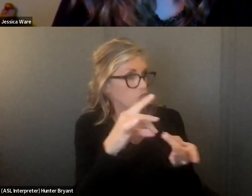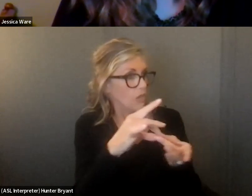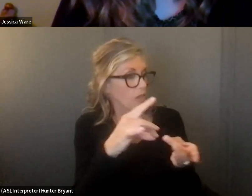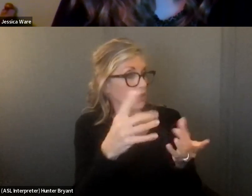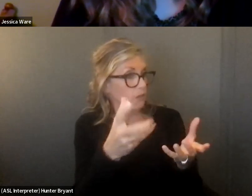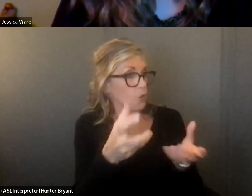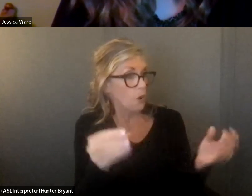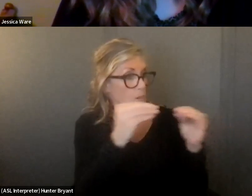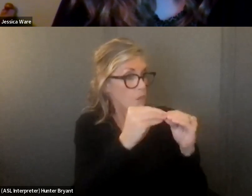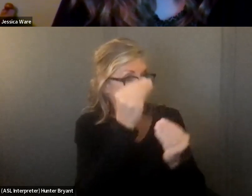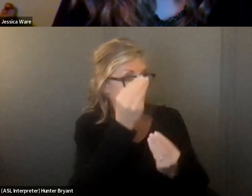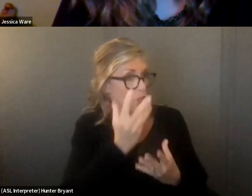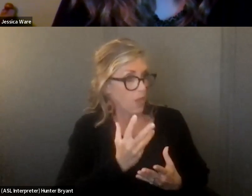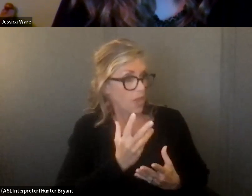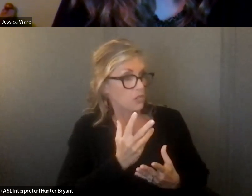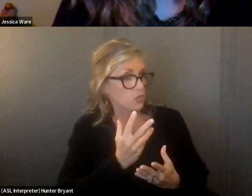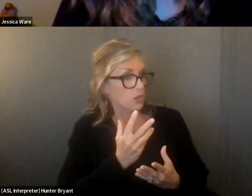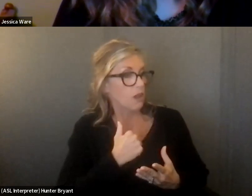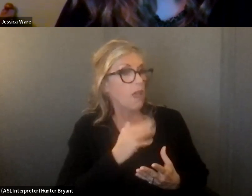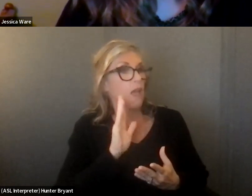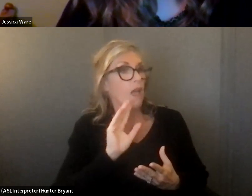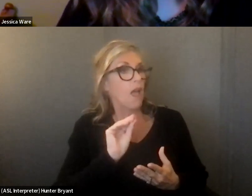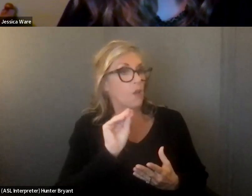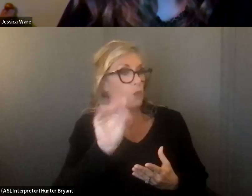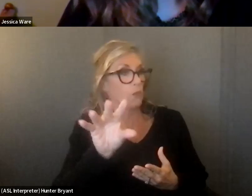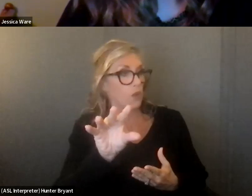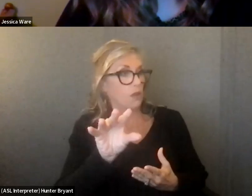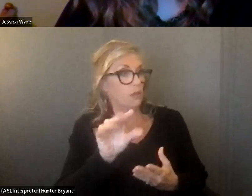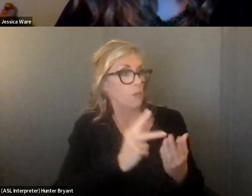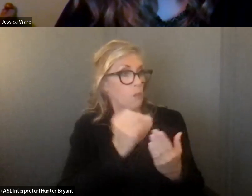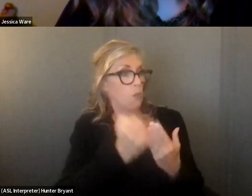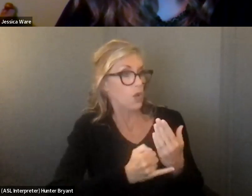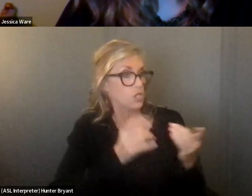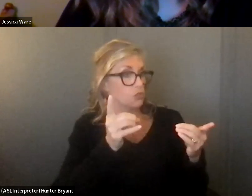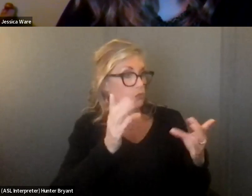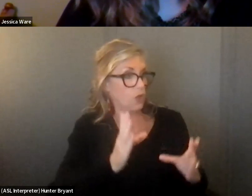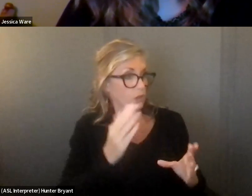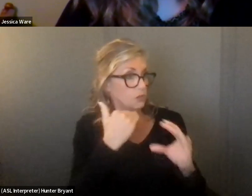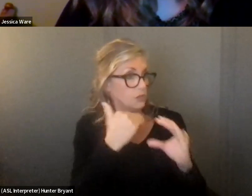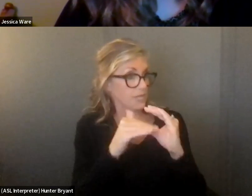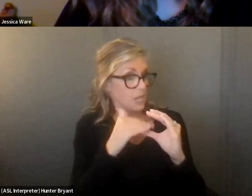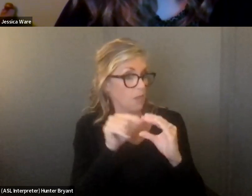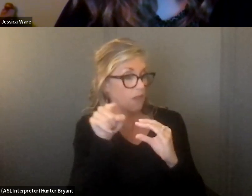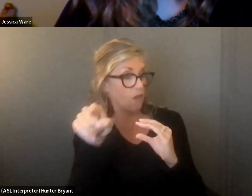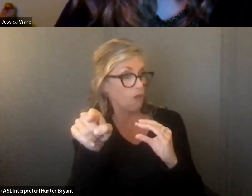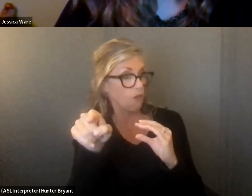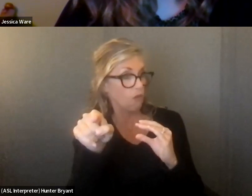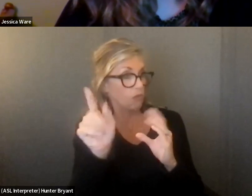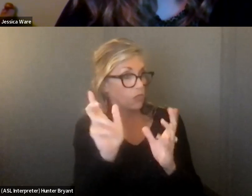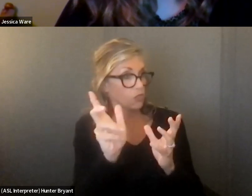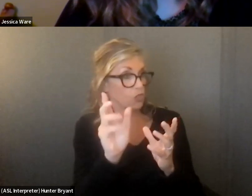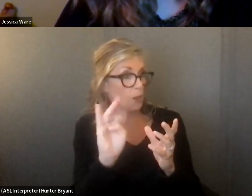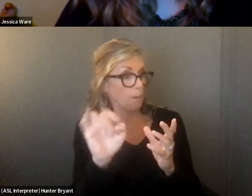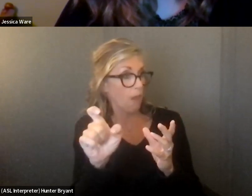going to drop our project director's email in the chat box, and she has flyers that she can share